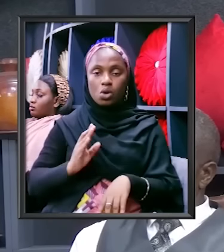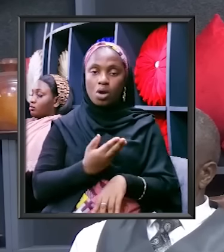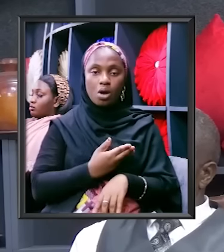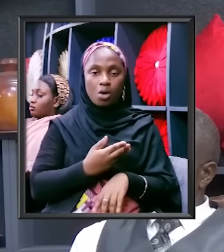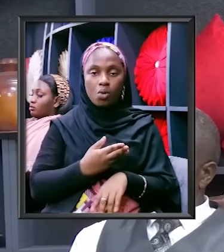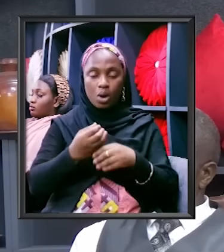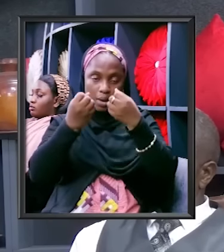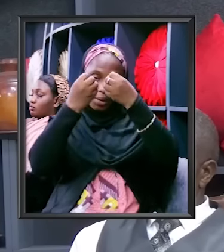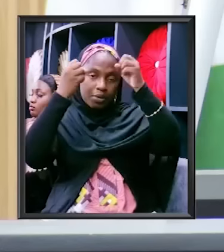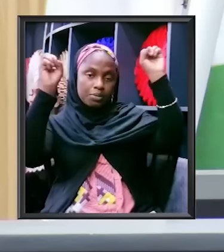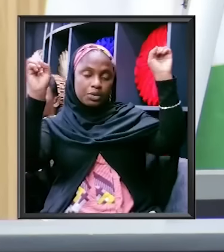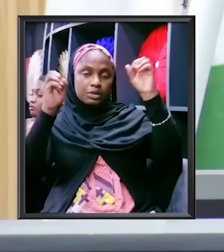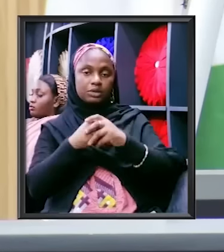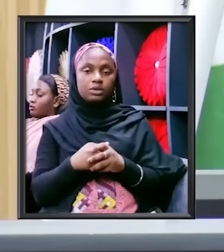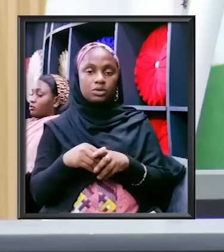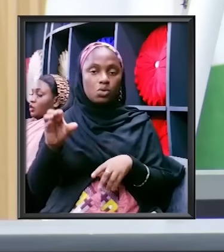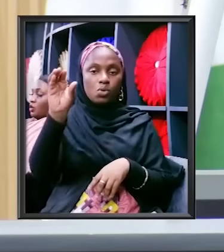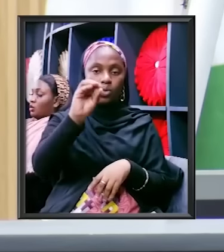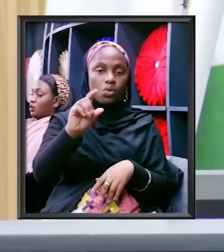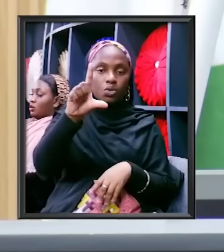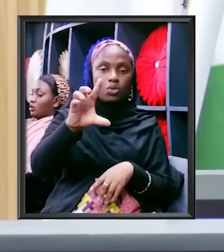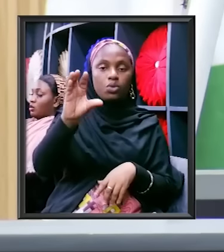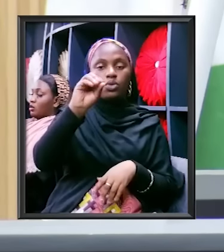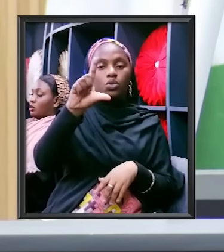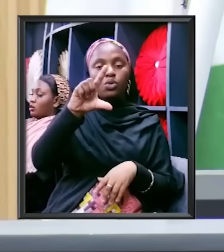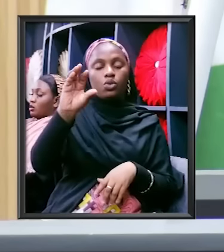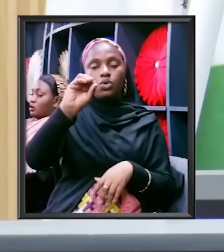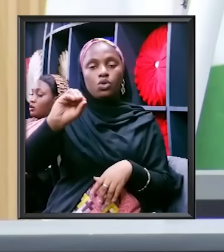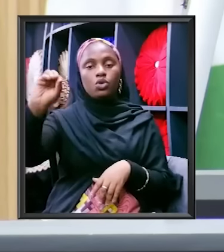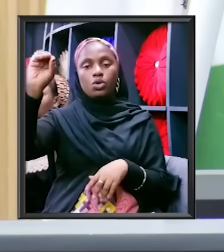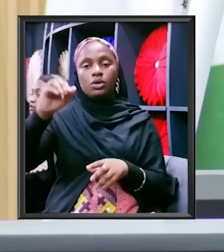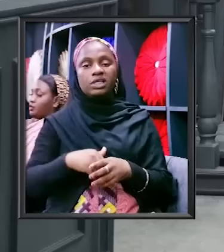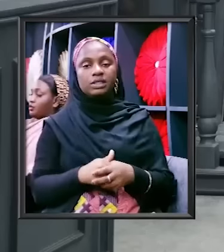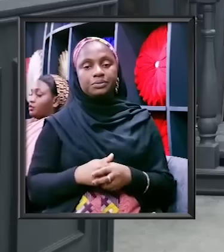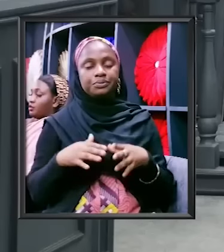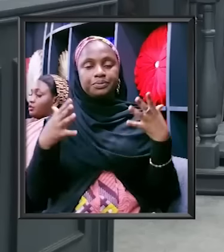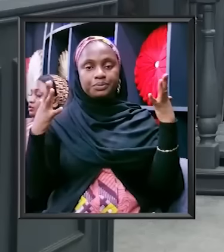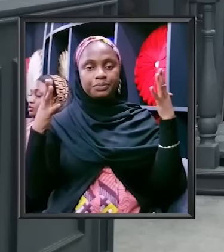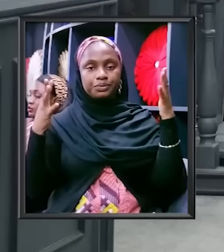Una hembe lembe. Oh, no, no, no.